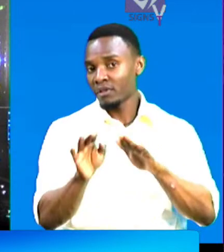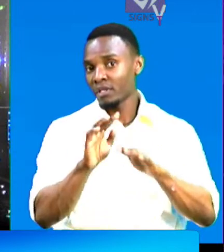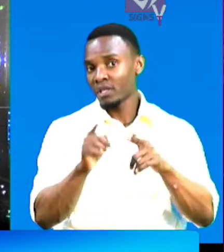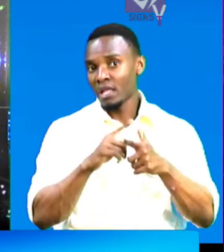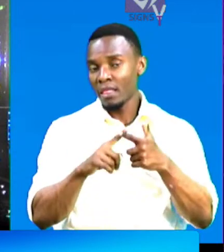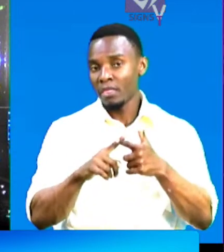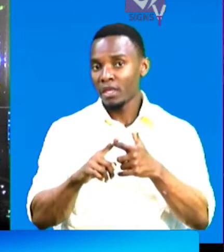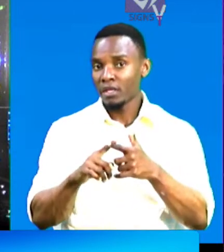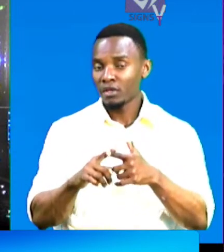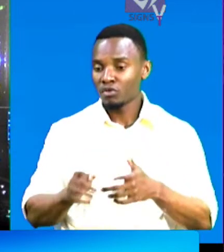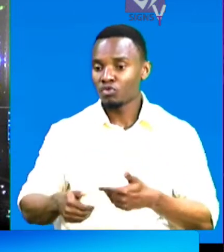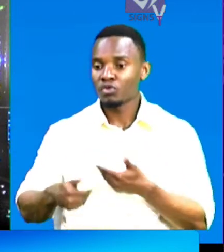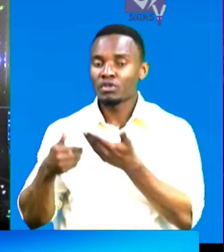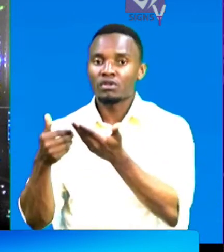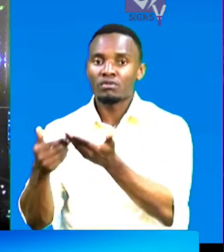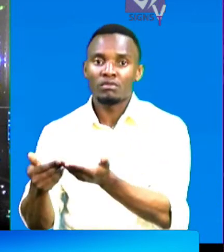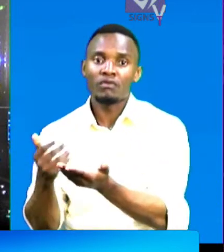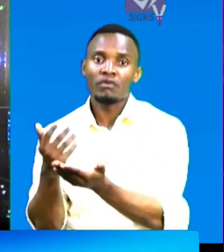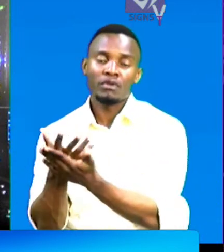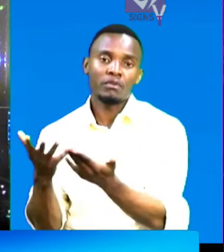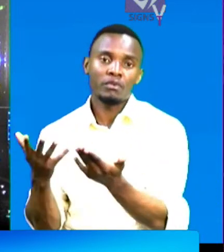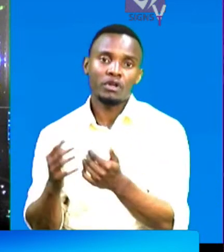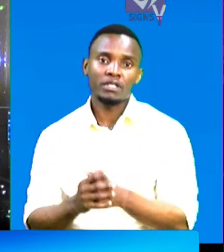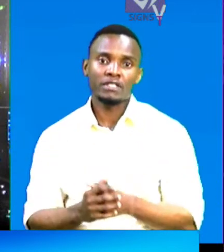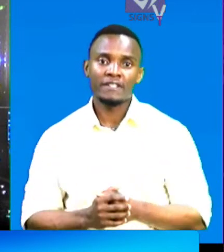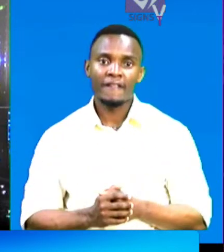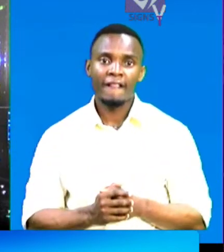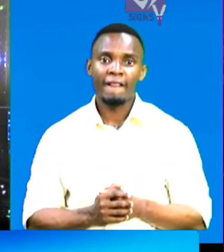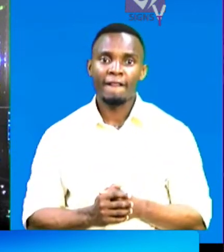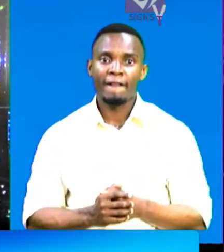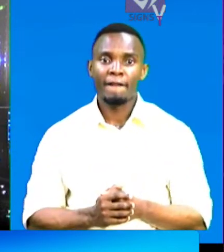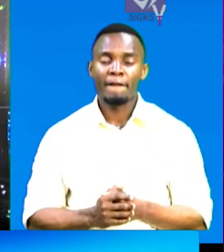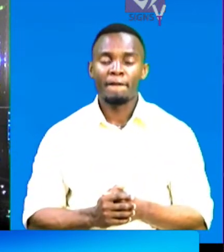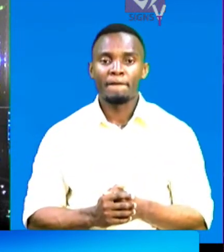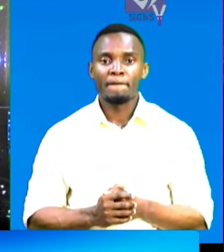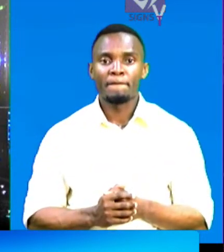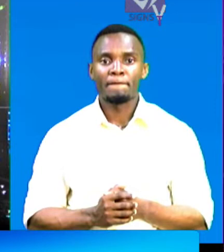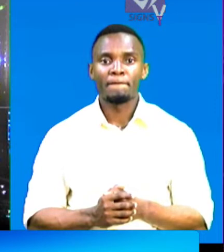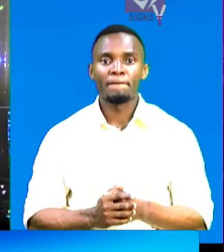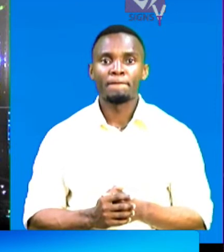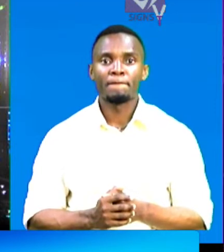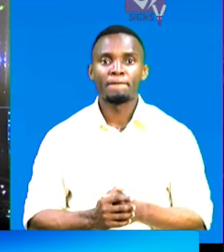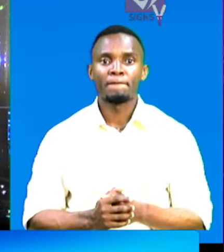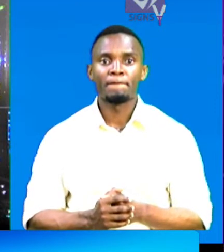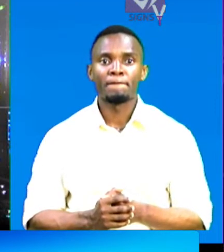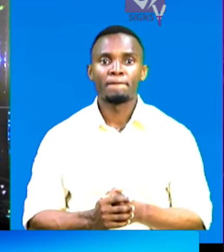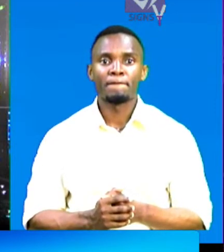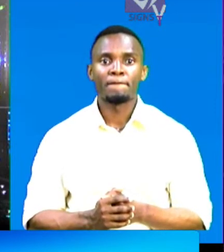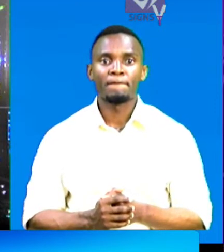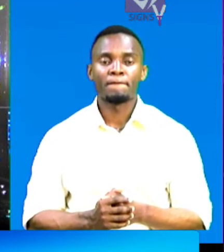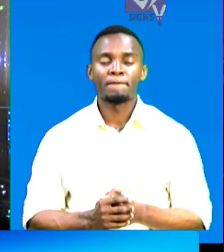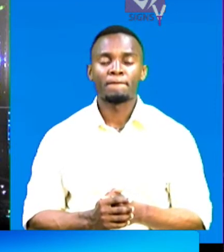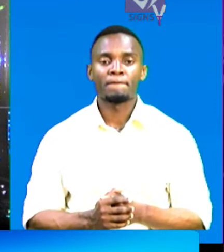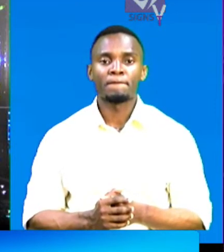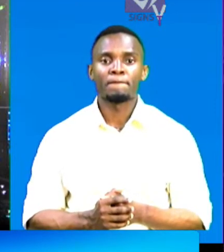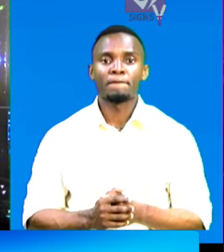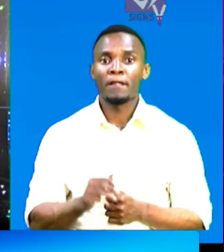products are delivered. Okay, then another advantage is that